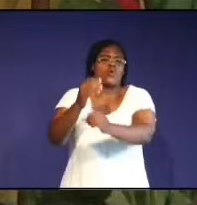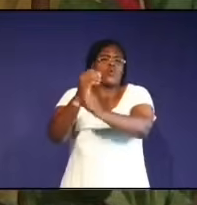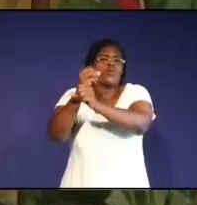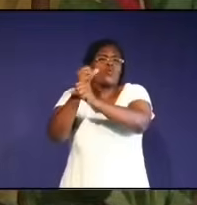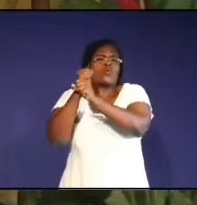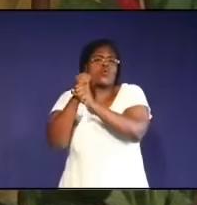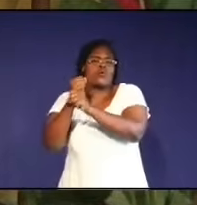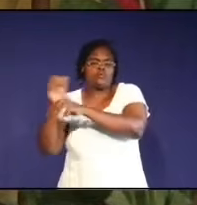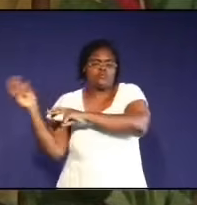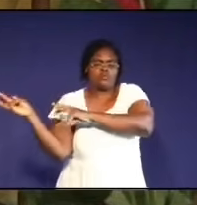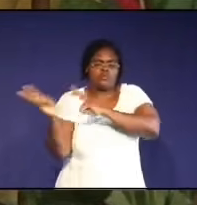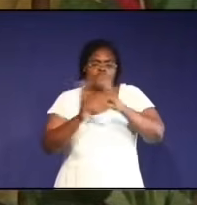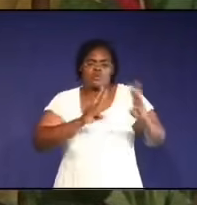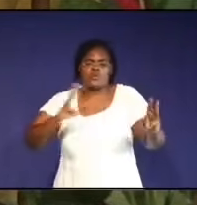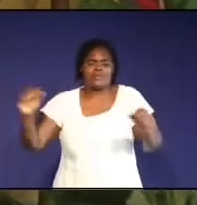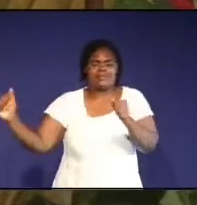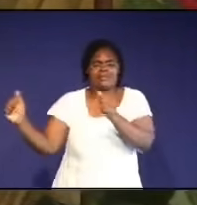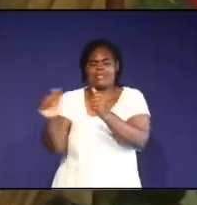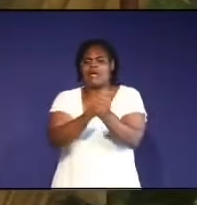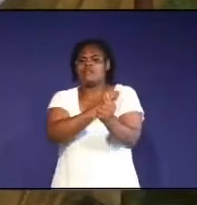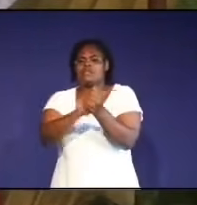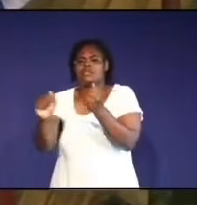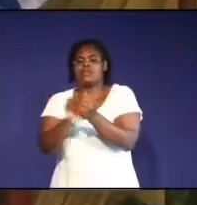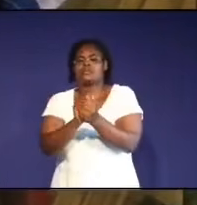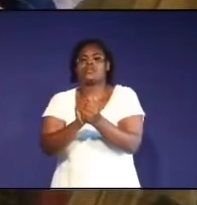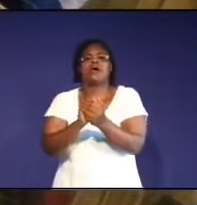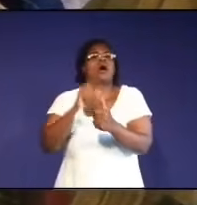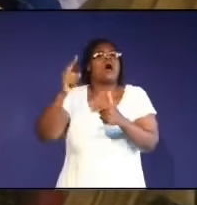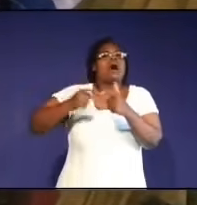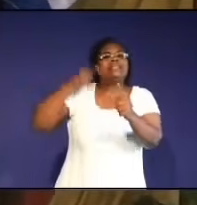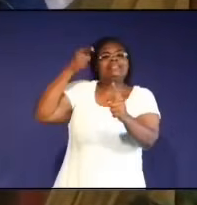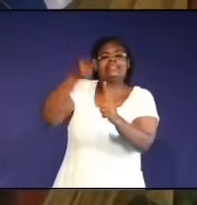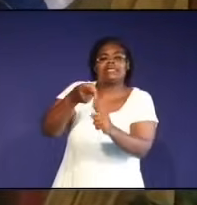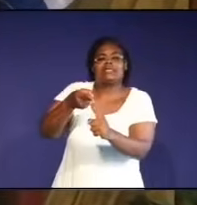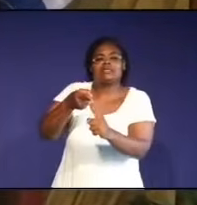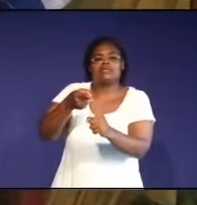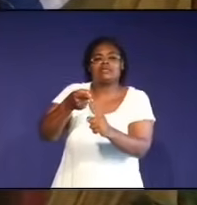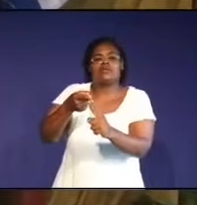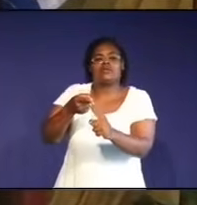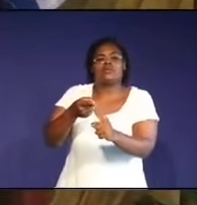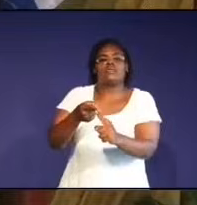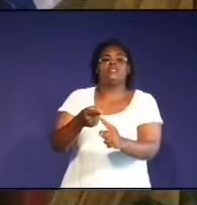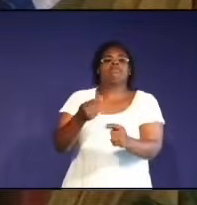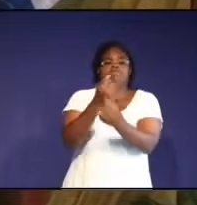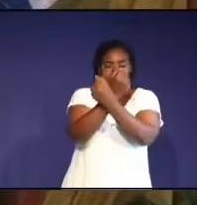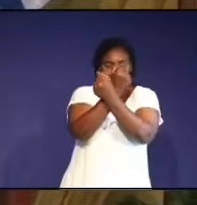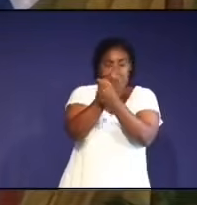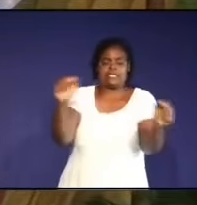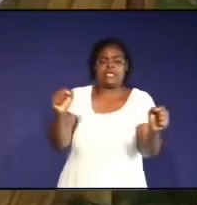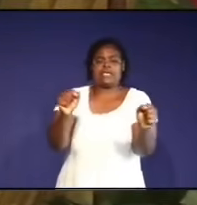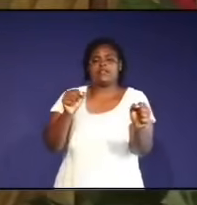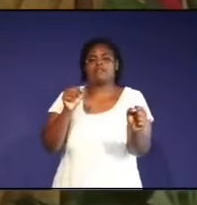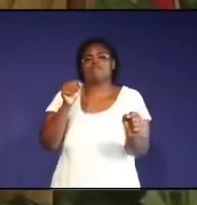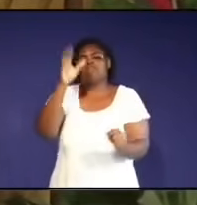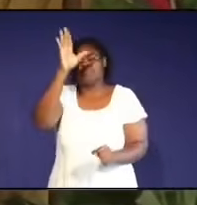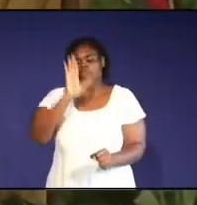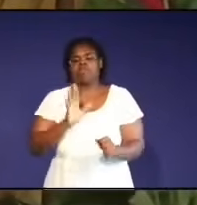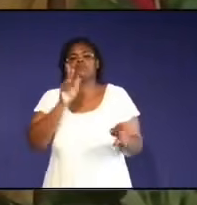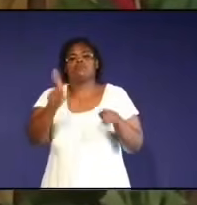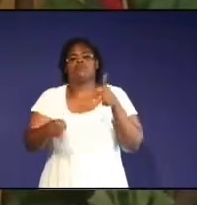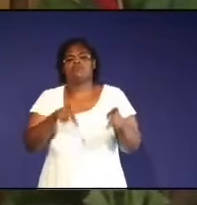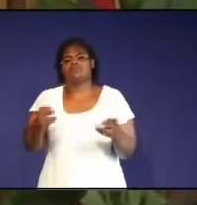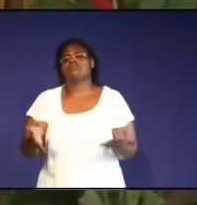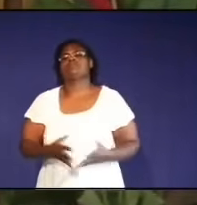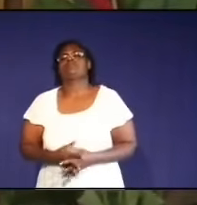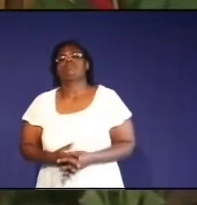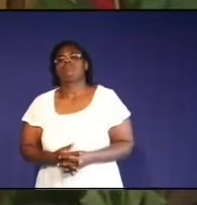strife until we settle God's children. Can I tell you, he's talking